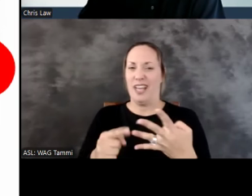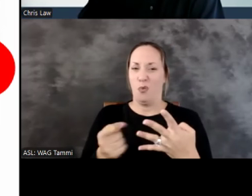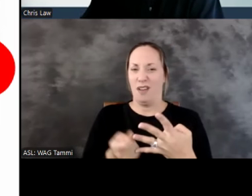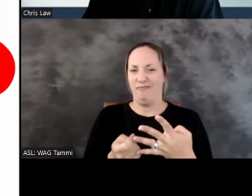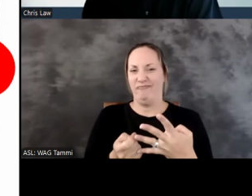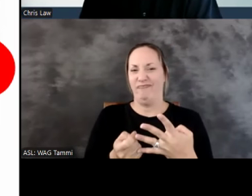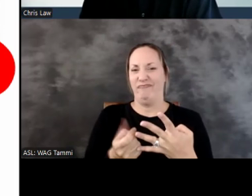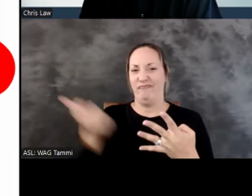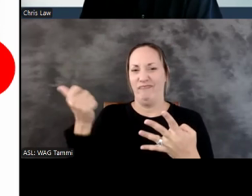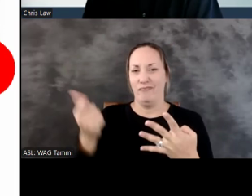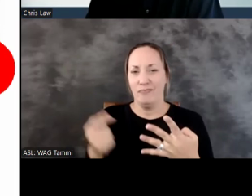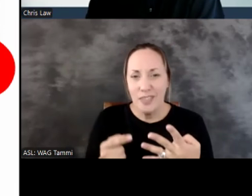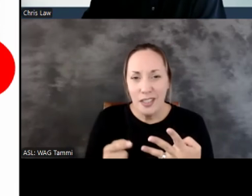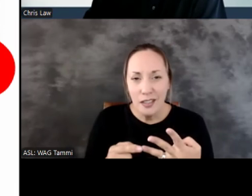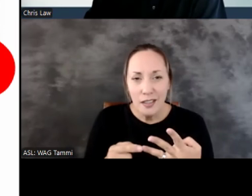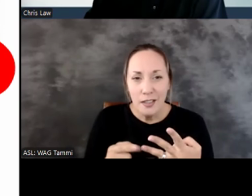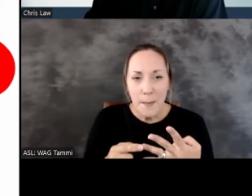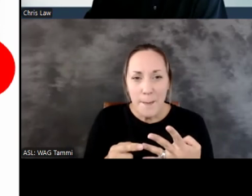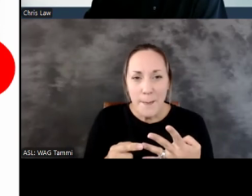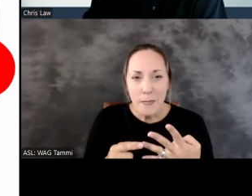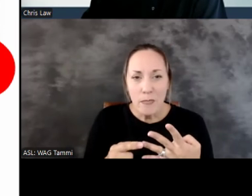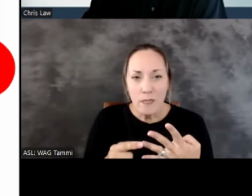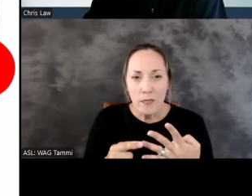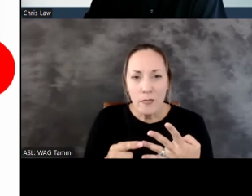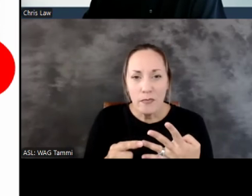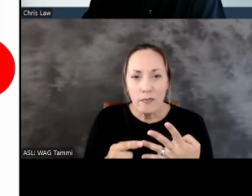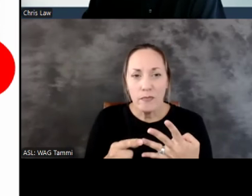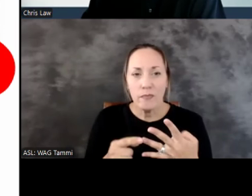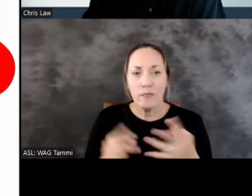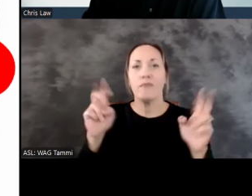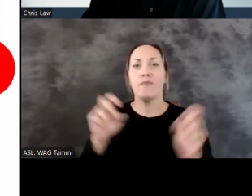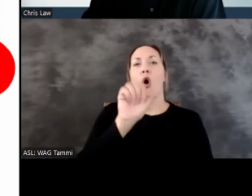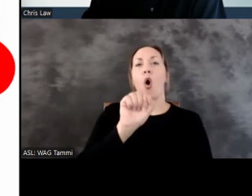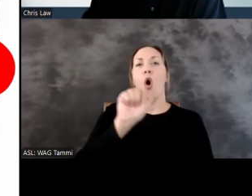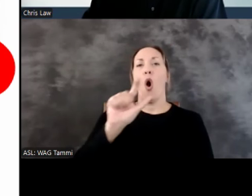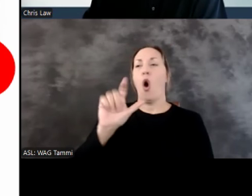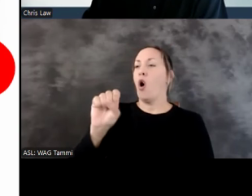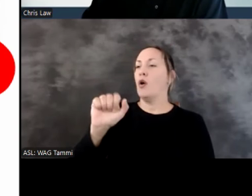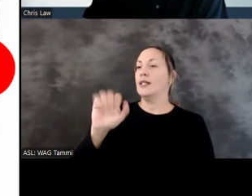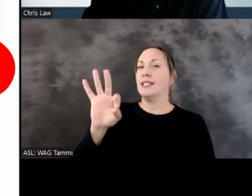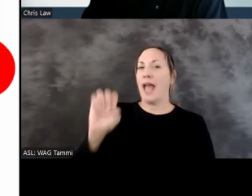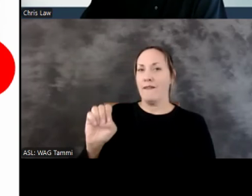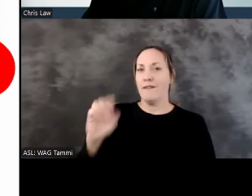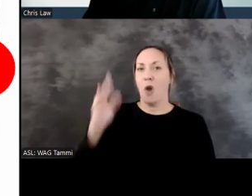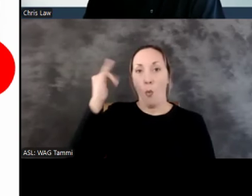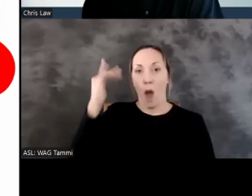from our list is the second one along, all safe. Their score was 1.8 for accessibility. They're out too.